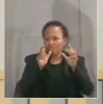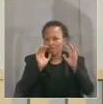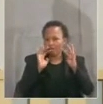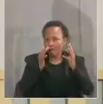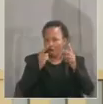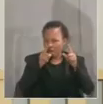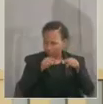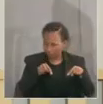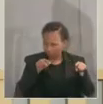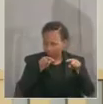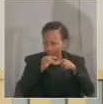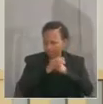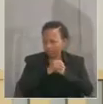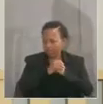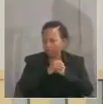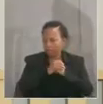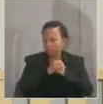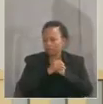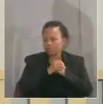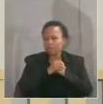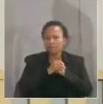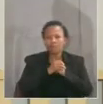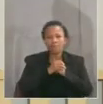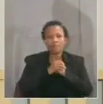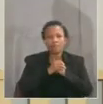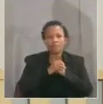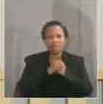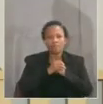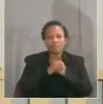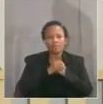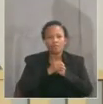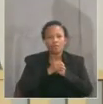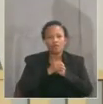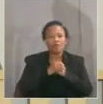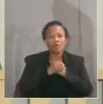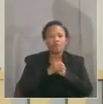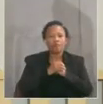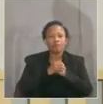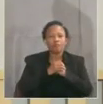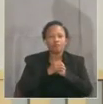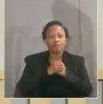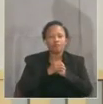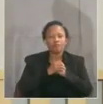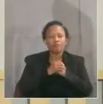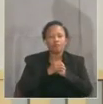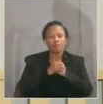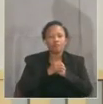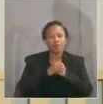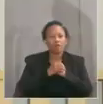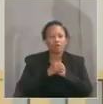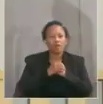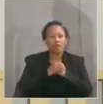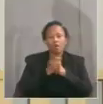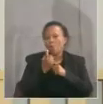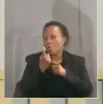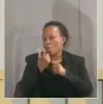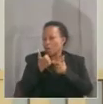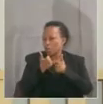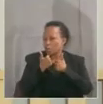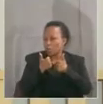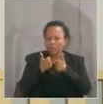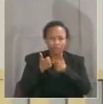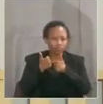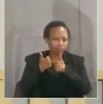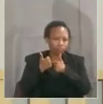the good practices that we have implemented in the